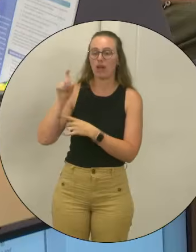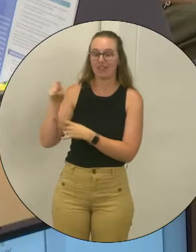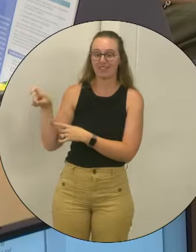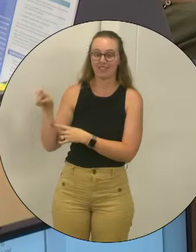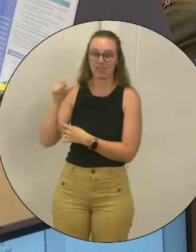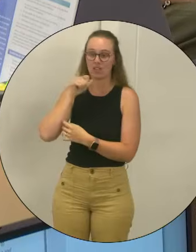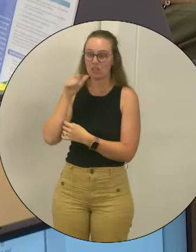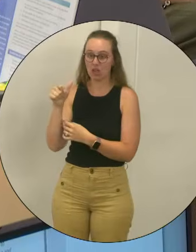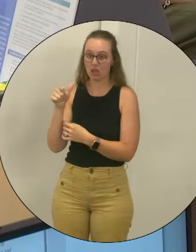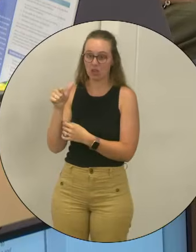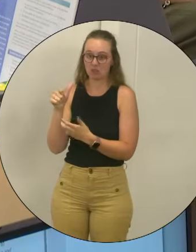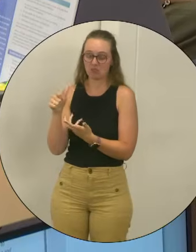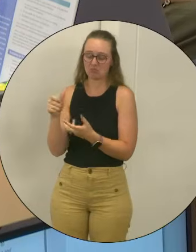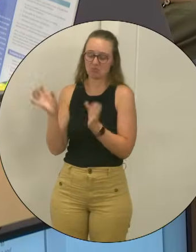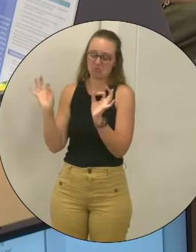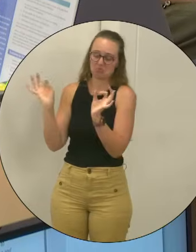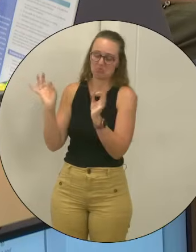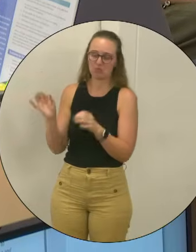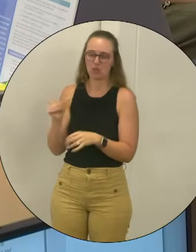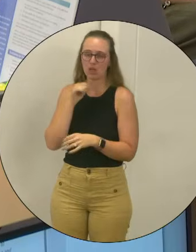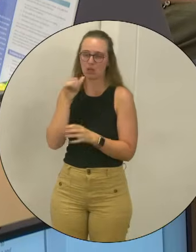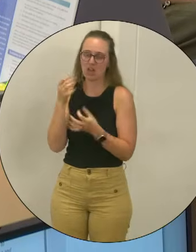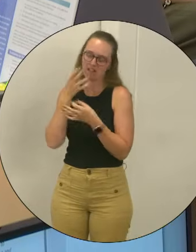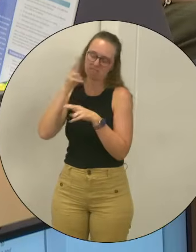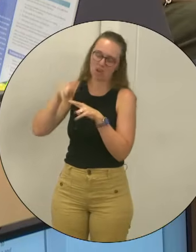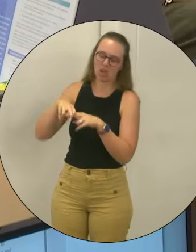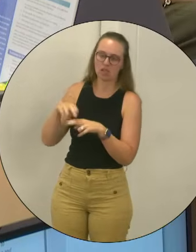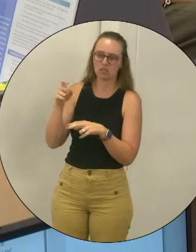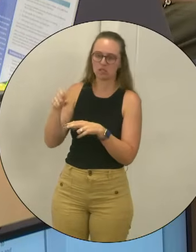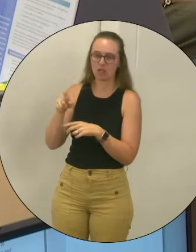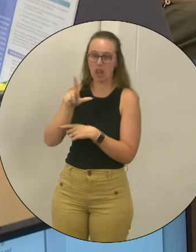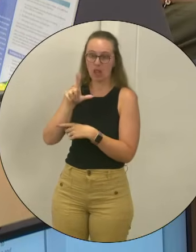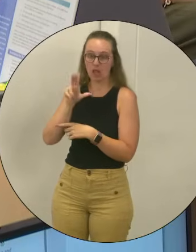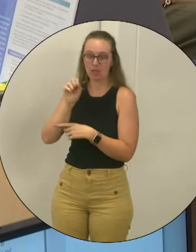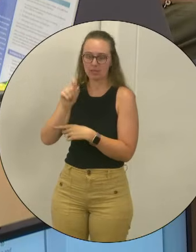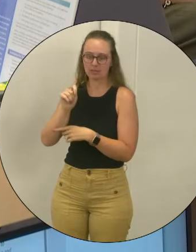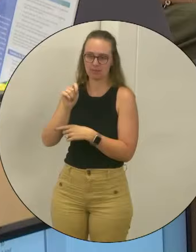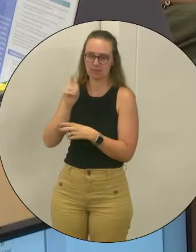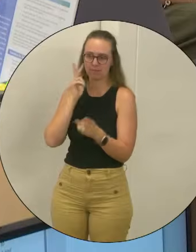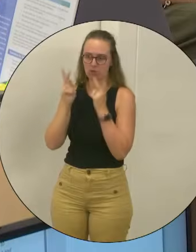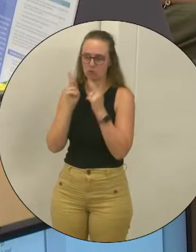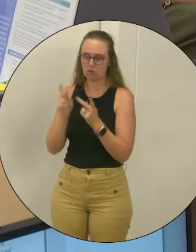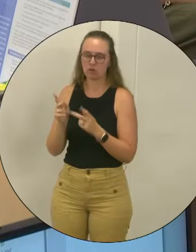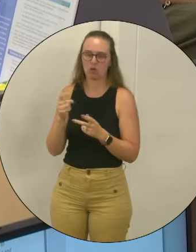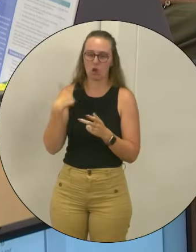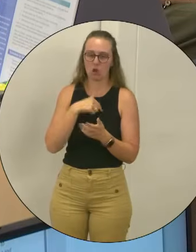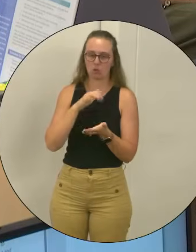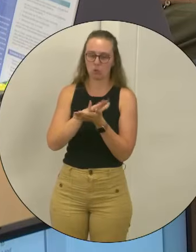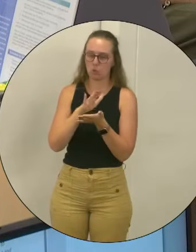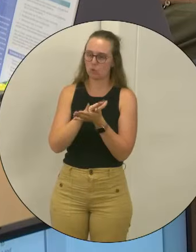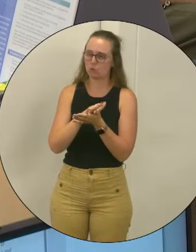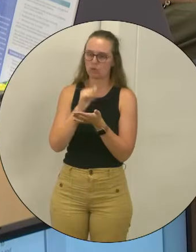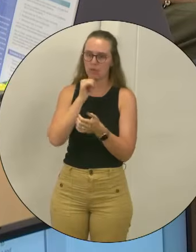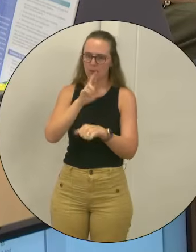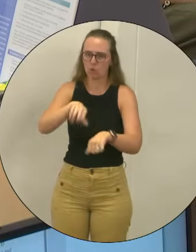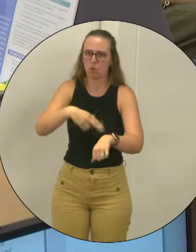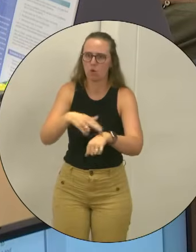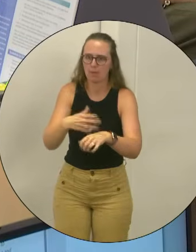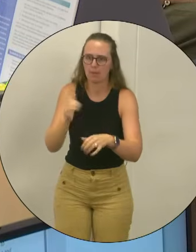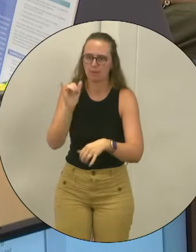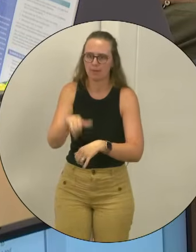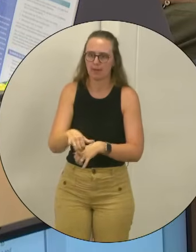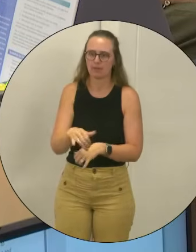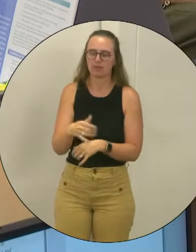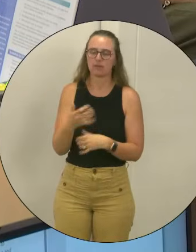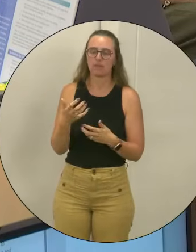not harmless. It's not entertainment. It is lust in visual form, and our schools should not be normalizing it, as